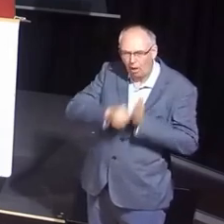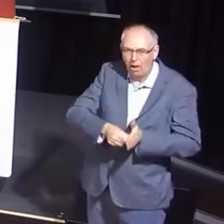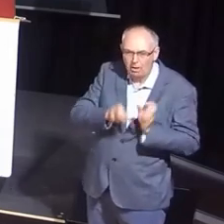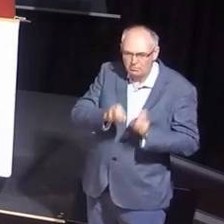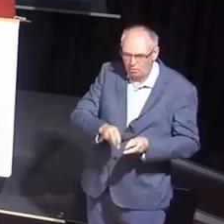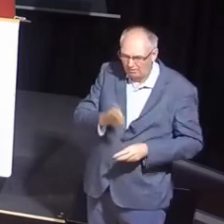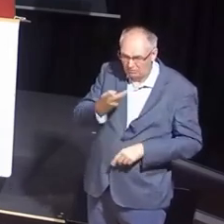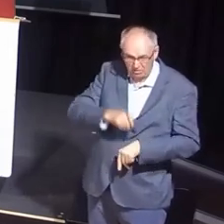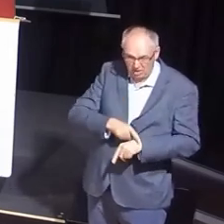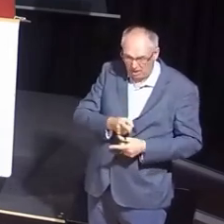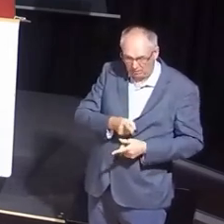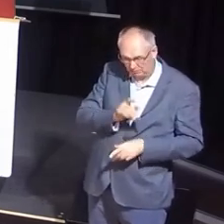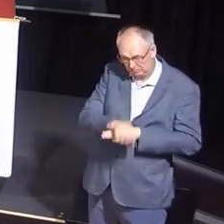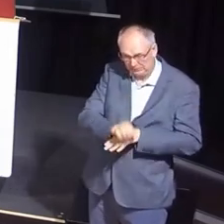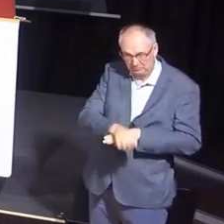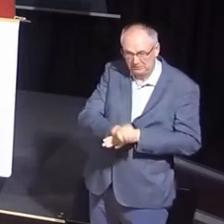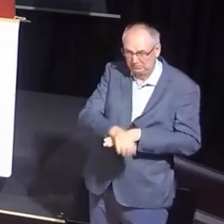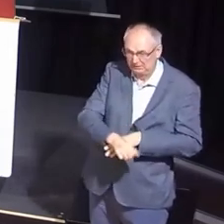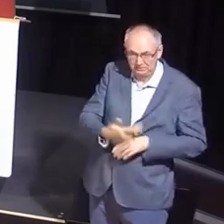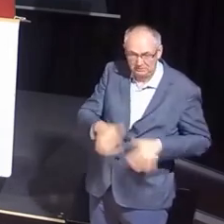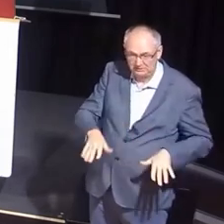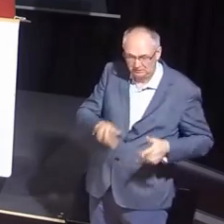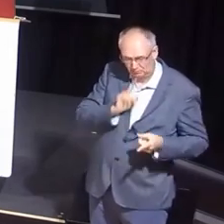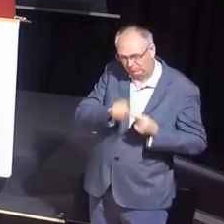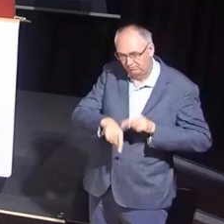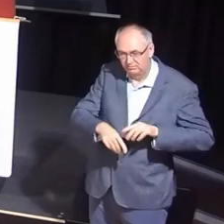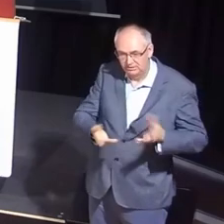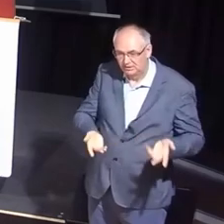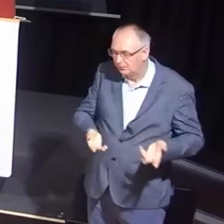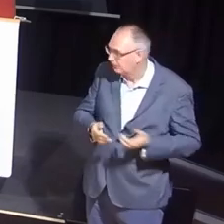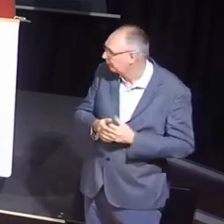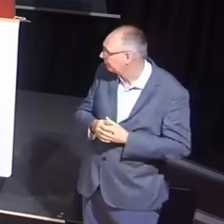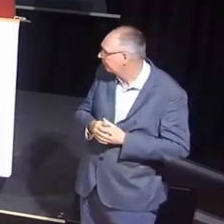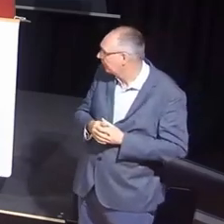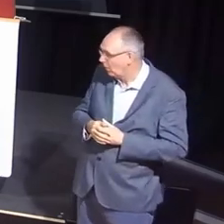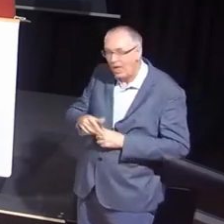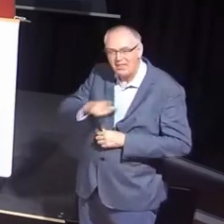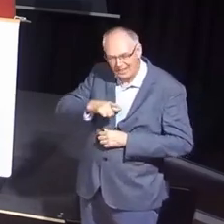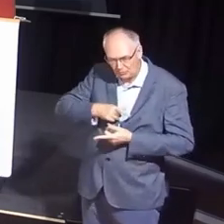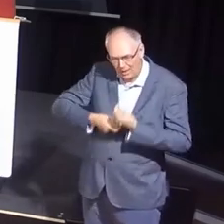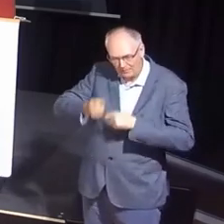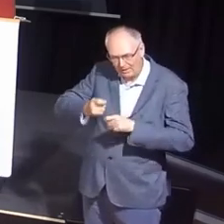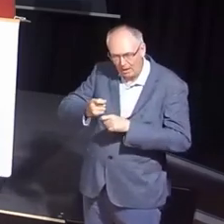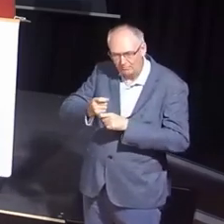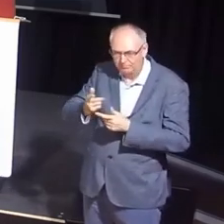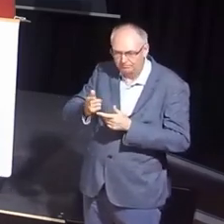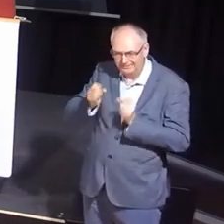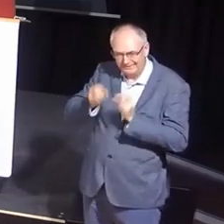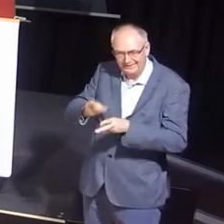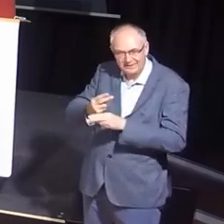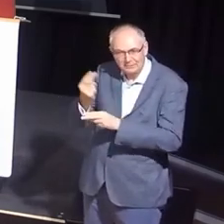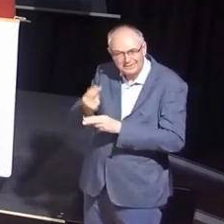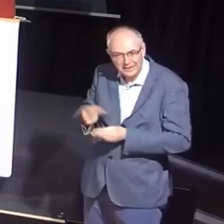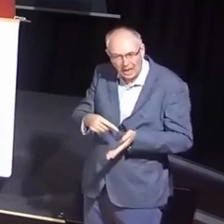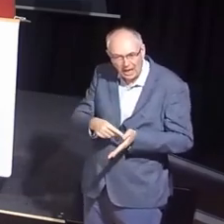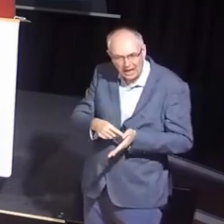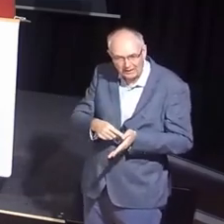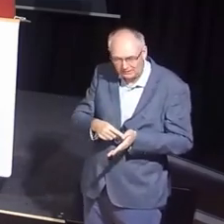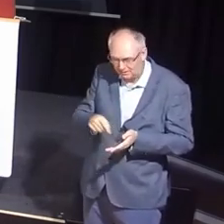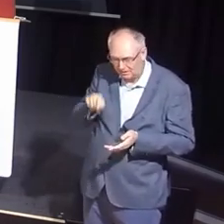So it's unusual. This is why I became a systems designer, basically, is because all these systems